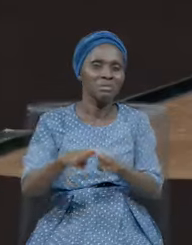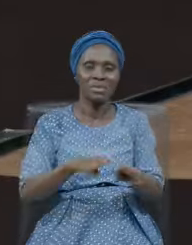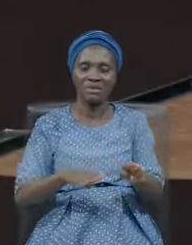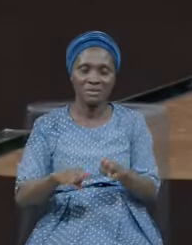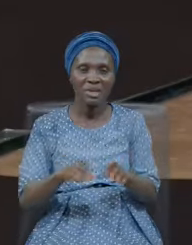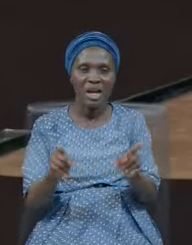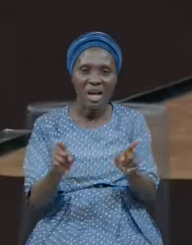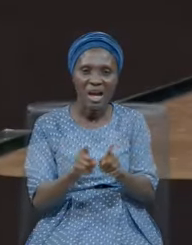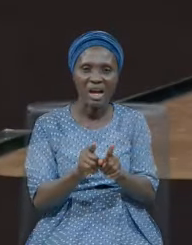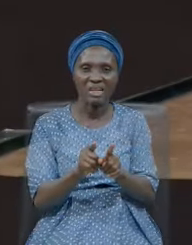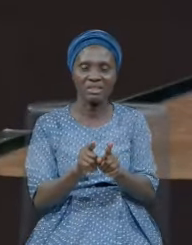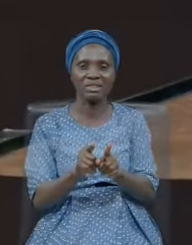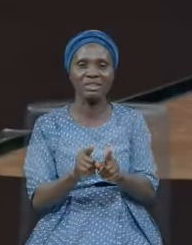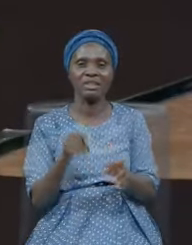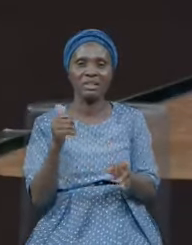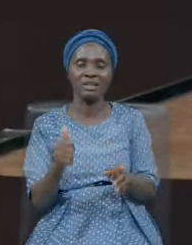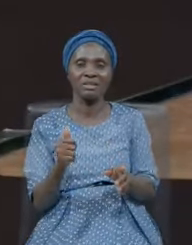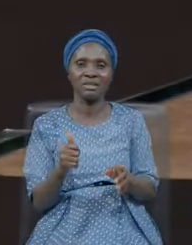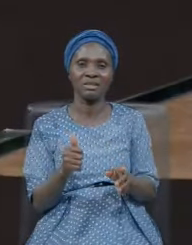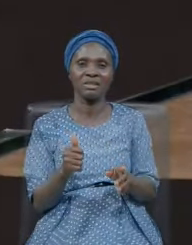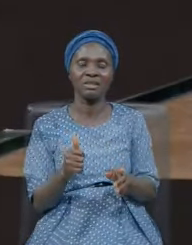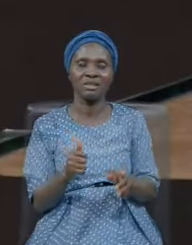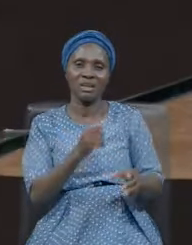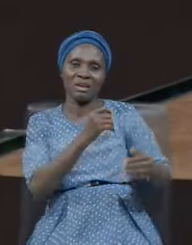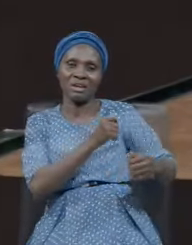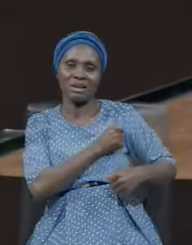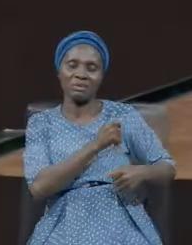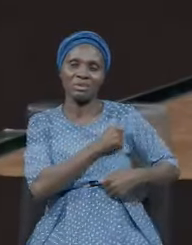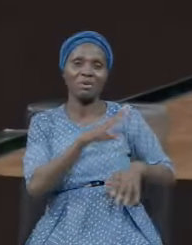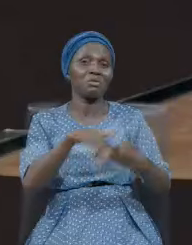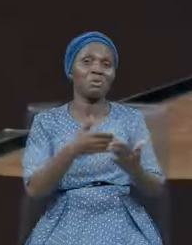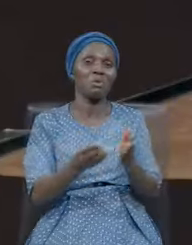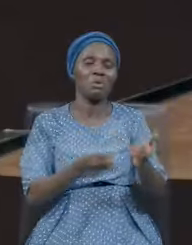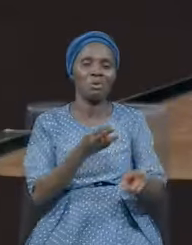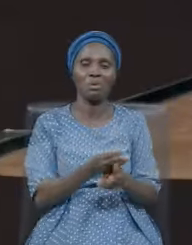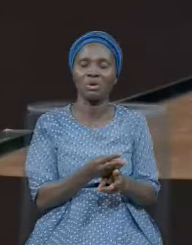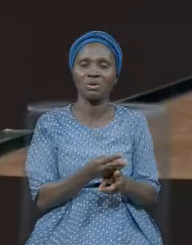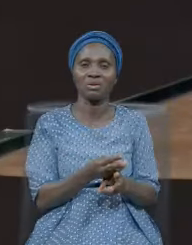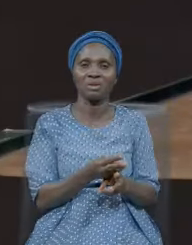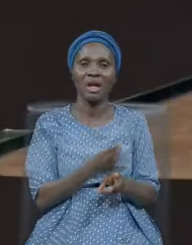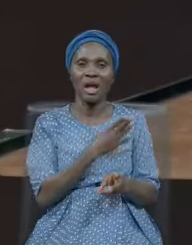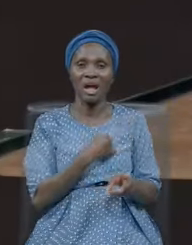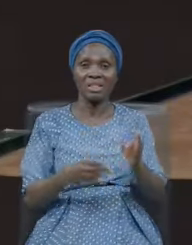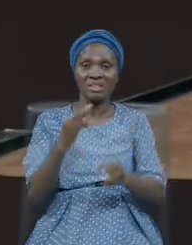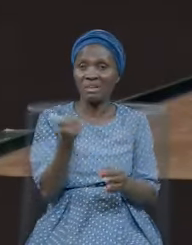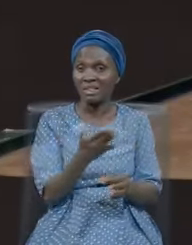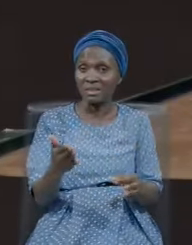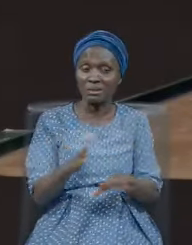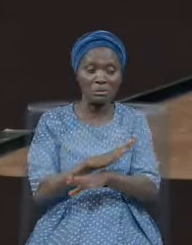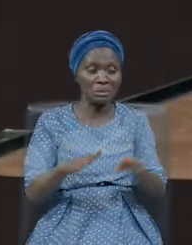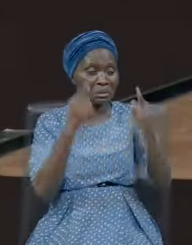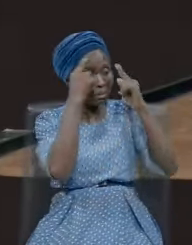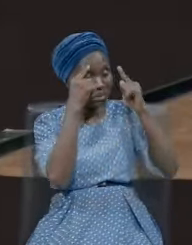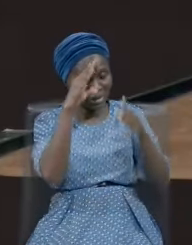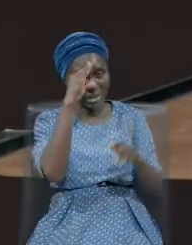as the militant captain of the whole world. And if anything what doesn't concern him is